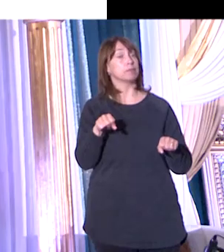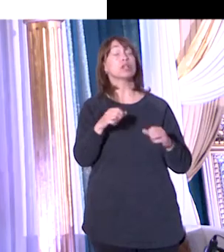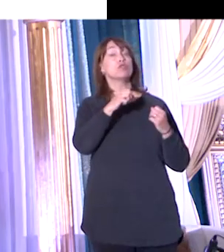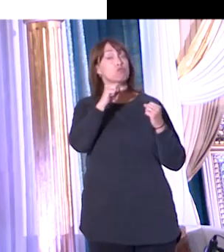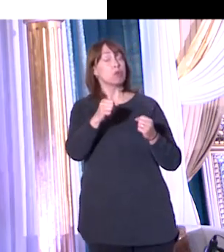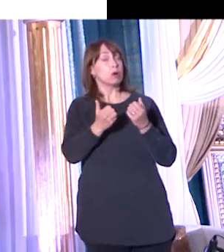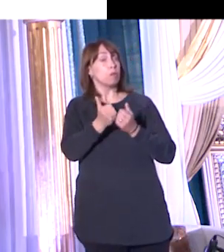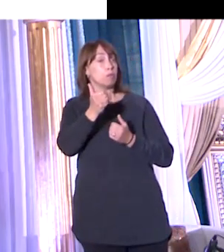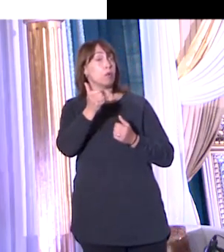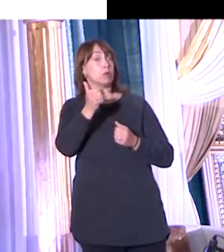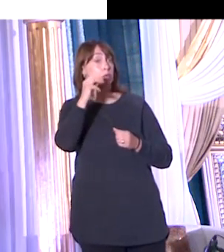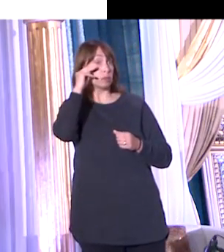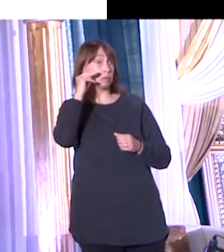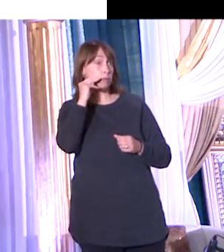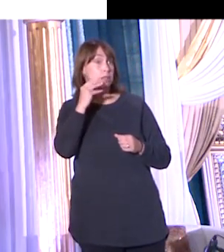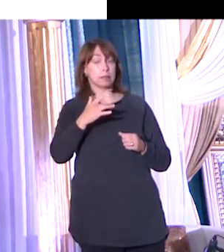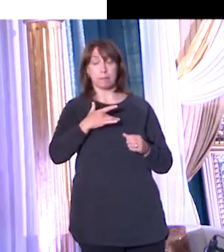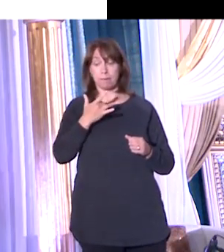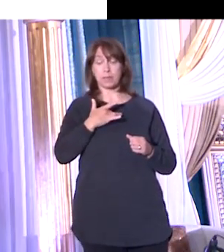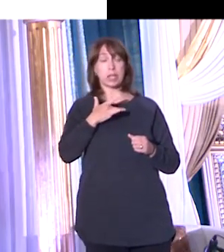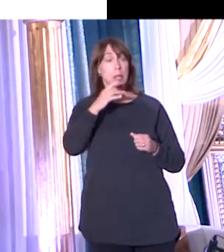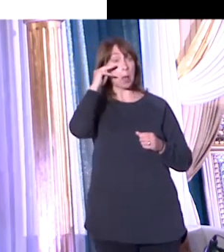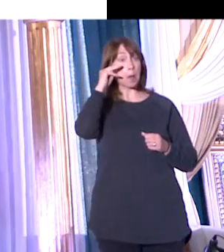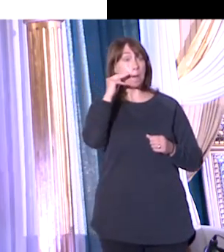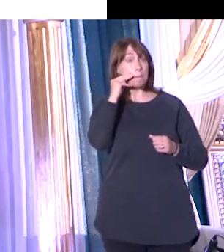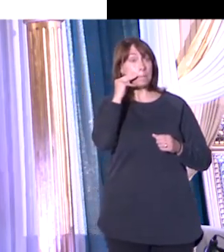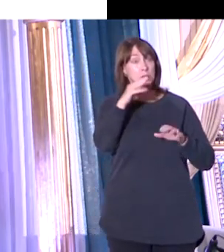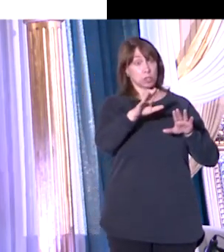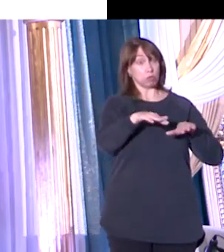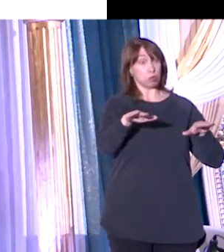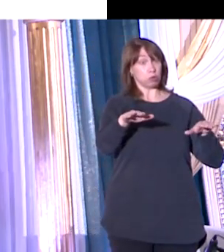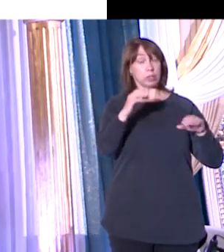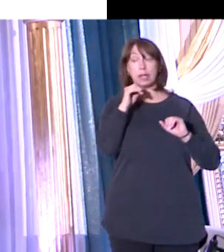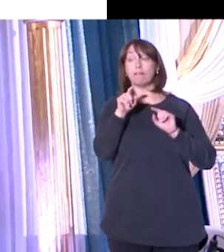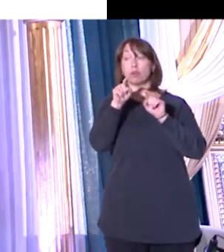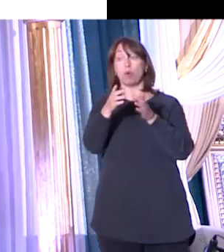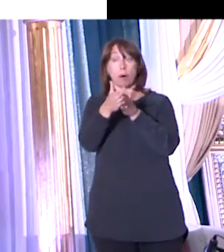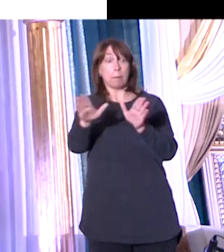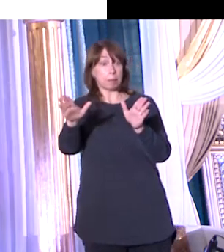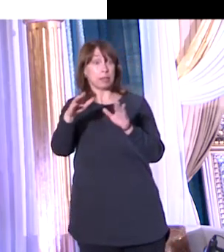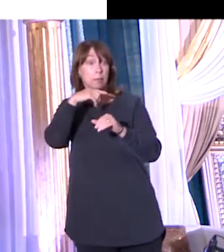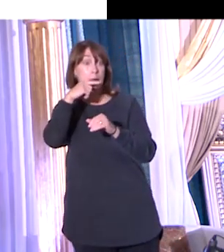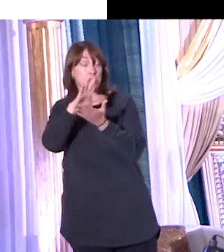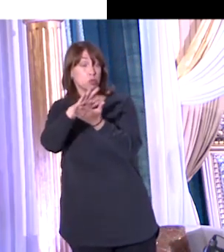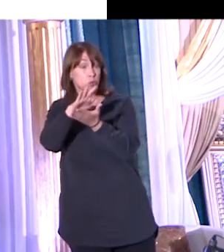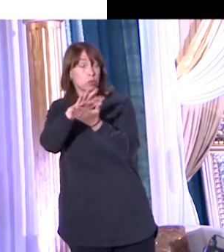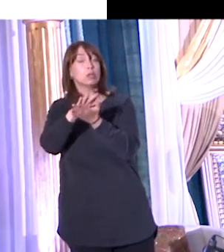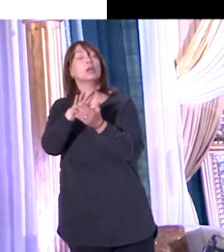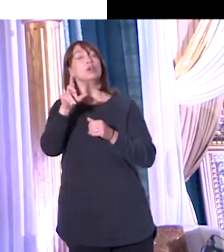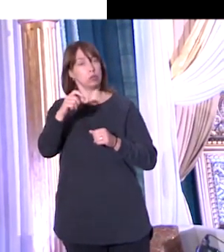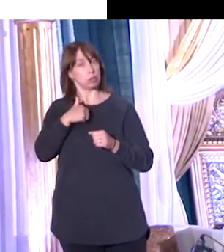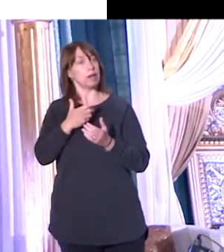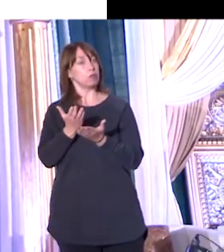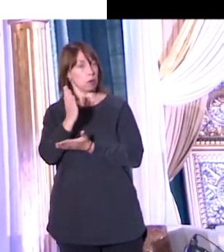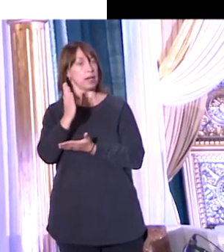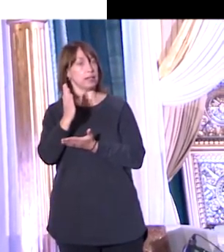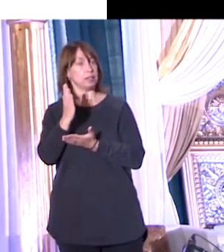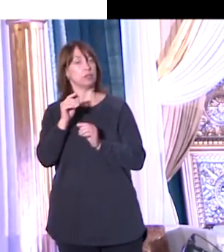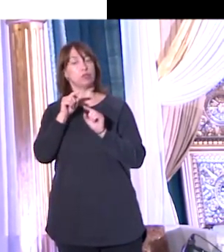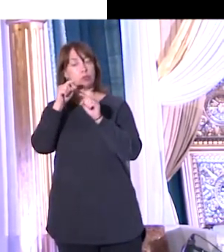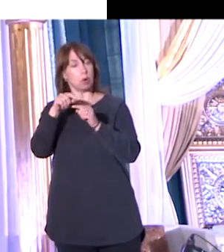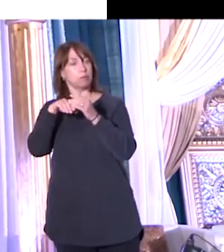that Muslim children in public schools should have right to pray in those schools, and a smaller majority